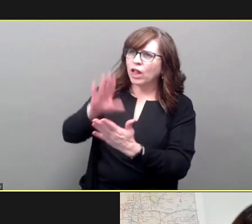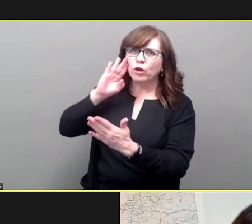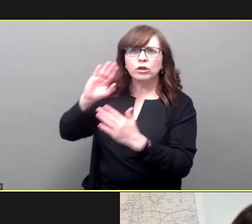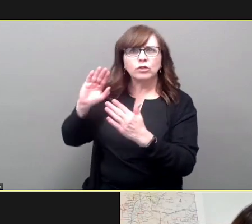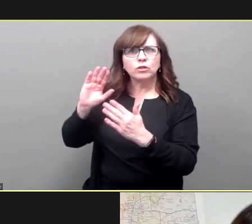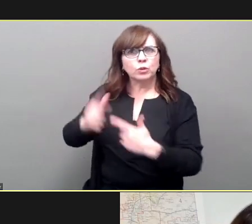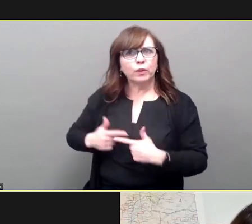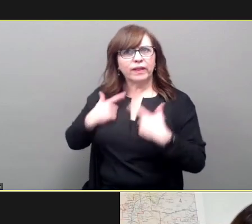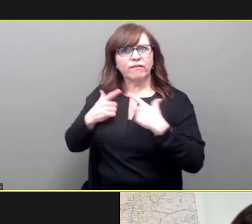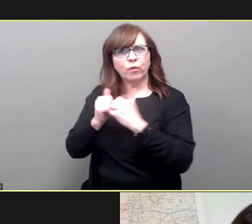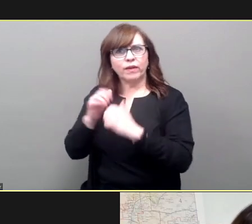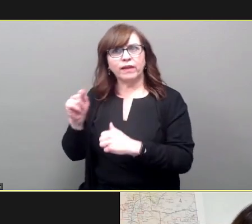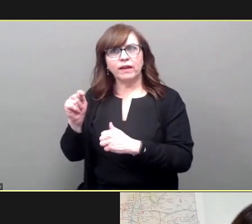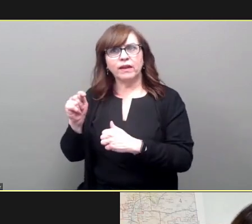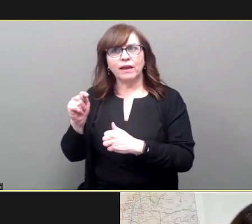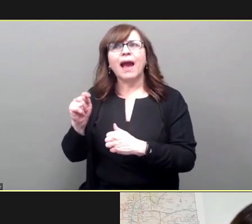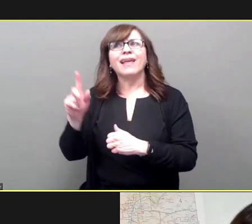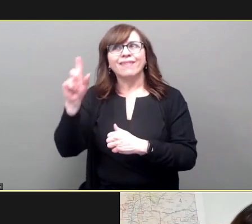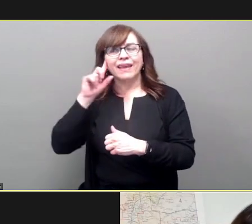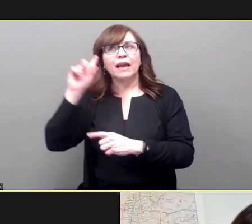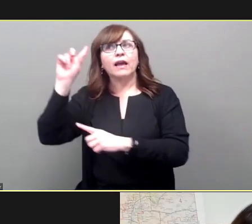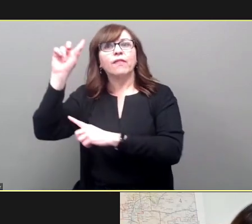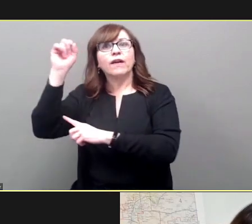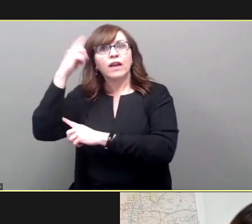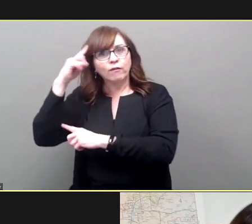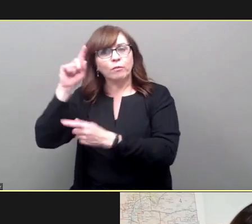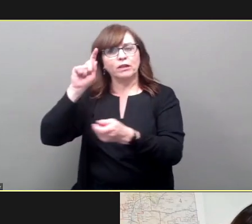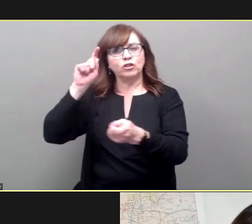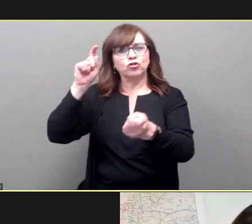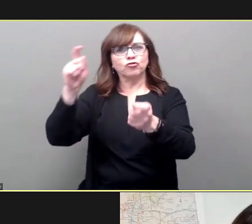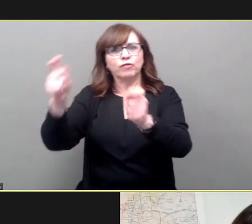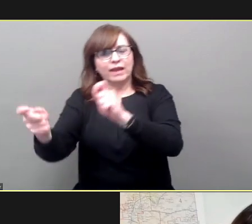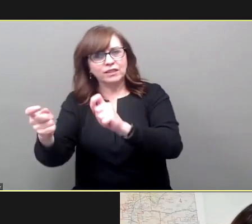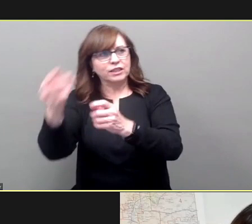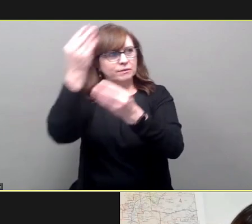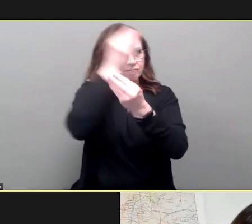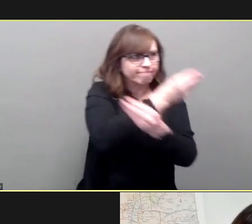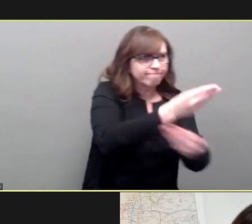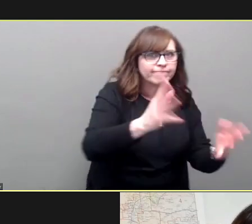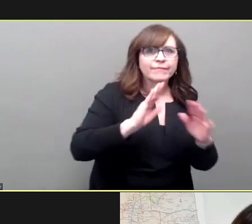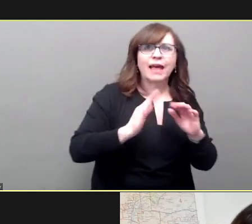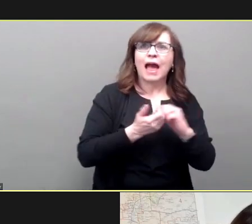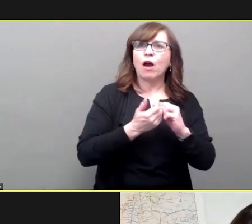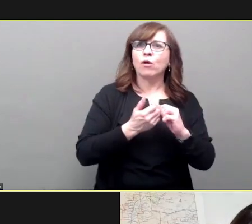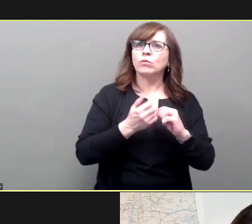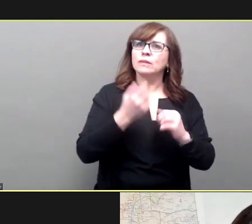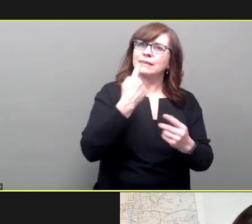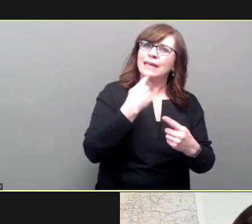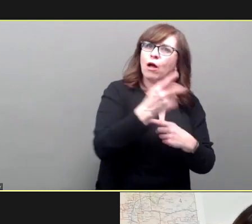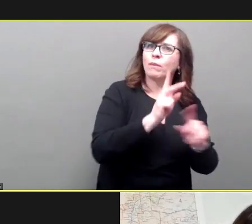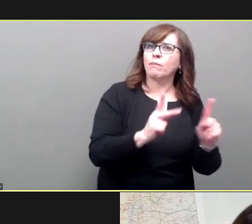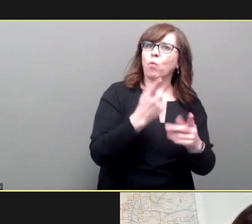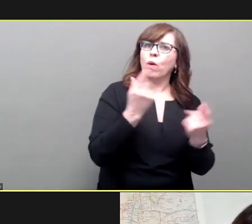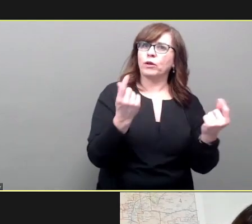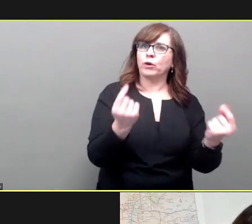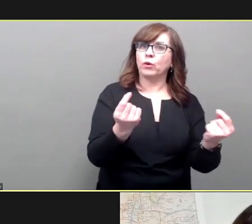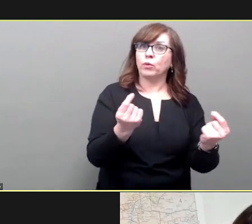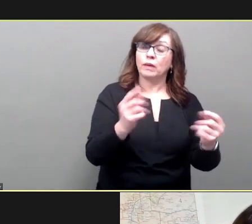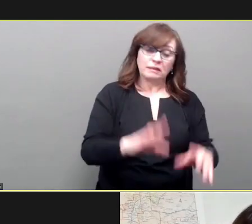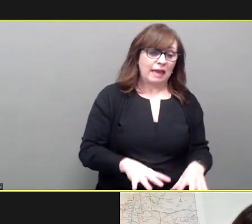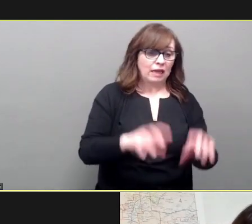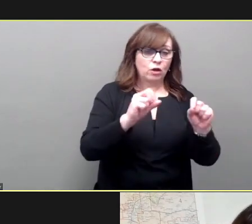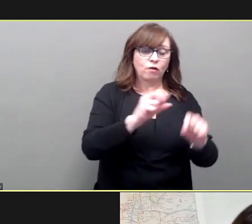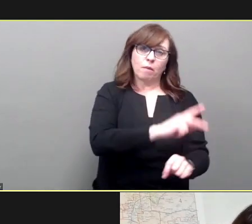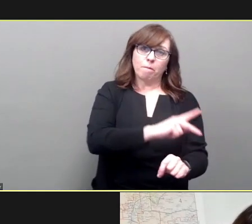transition from the government telling people what to do to individuals taking personal responsibility for their own